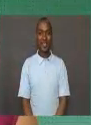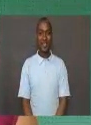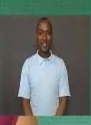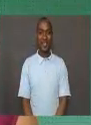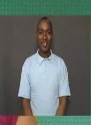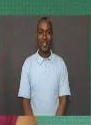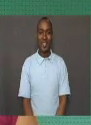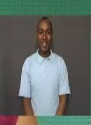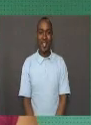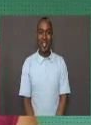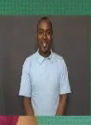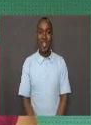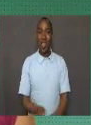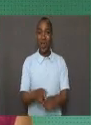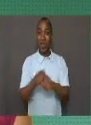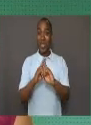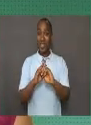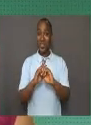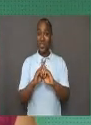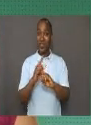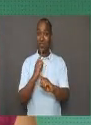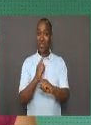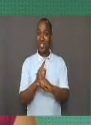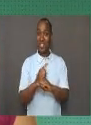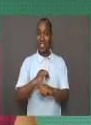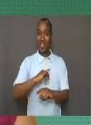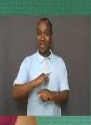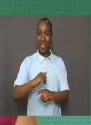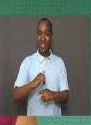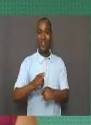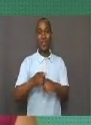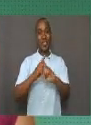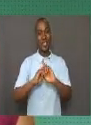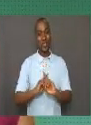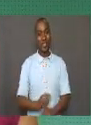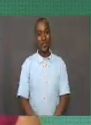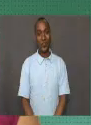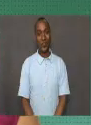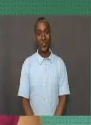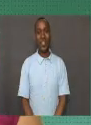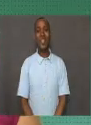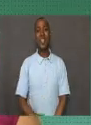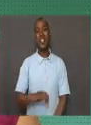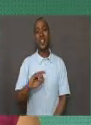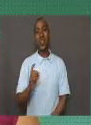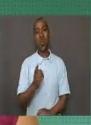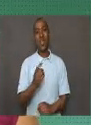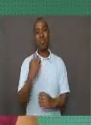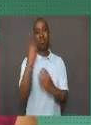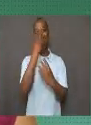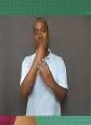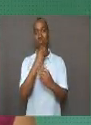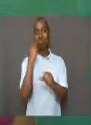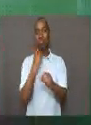Were you able to correctly define these terms? If so, great